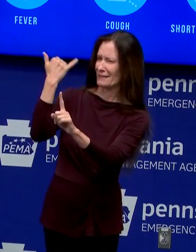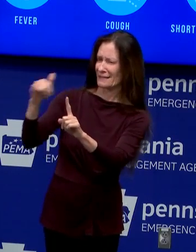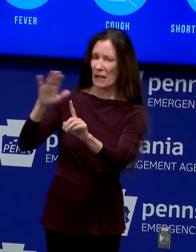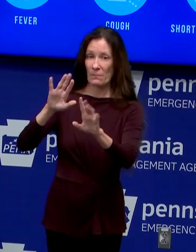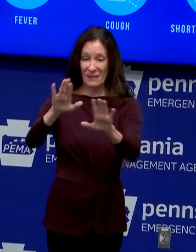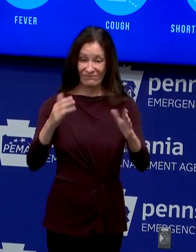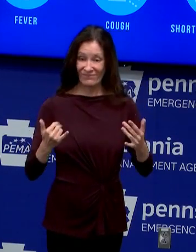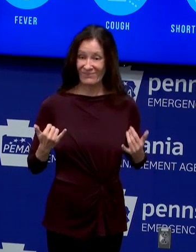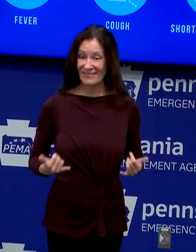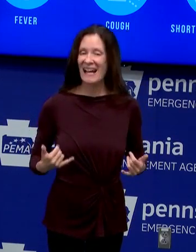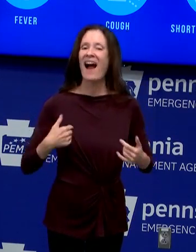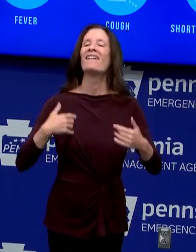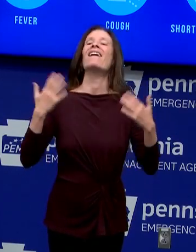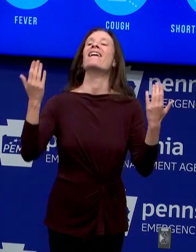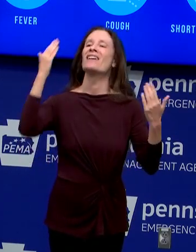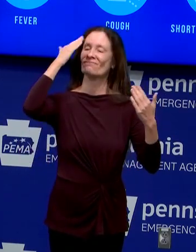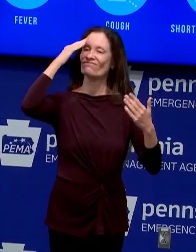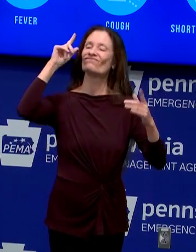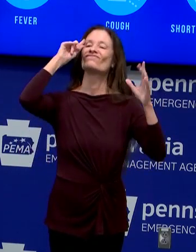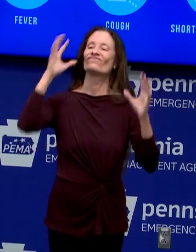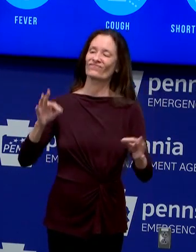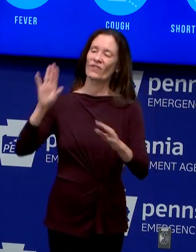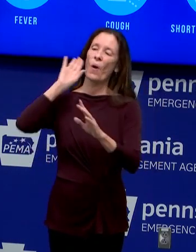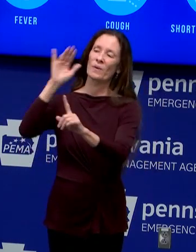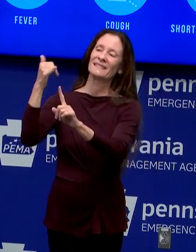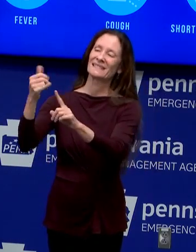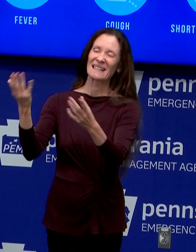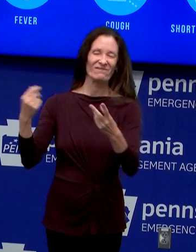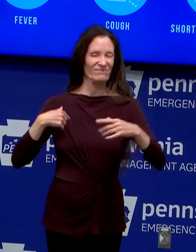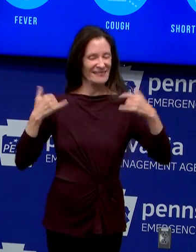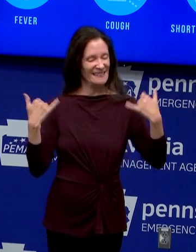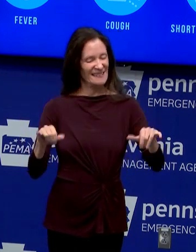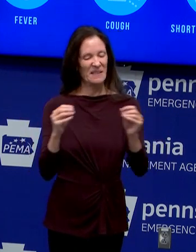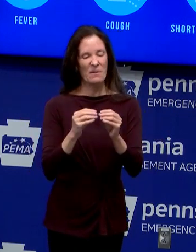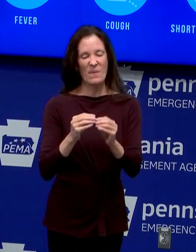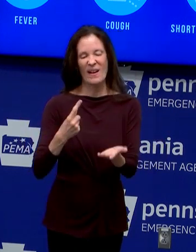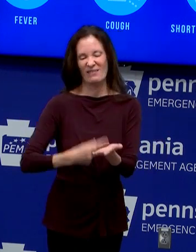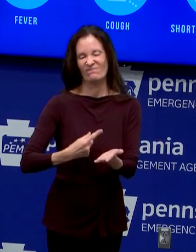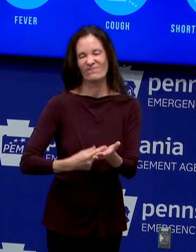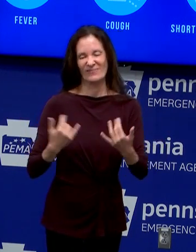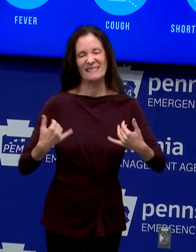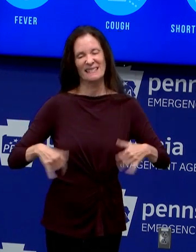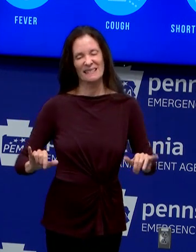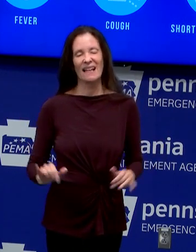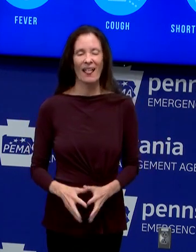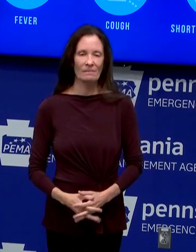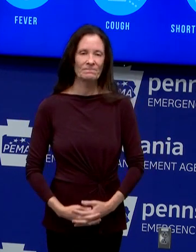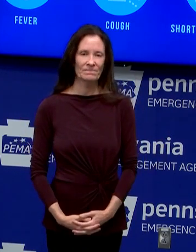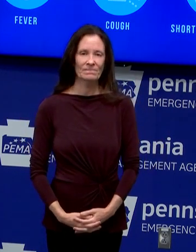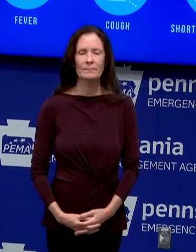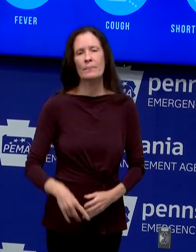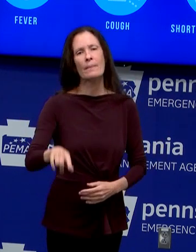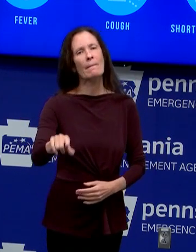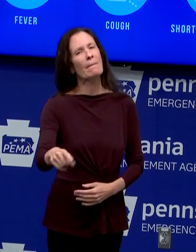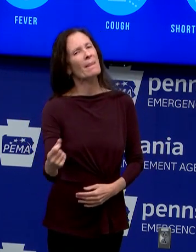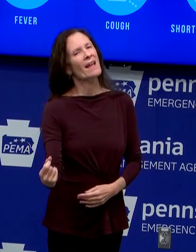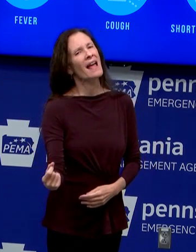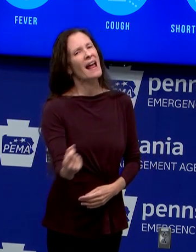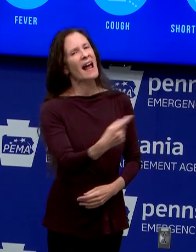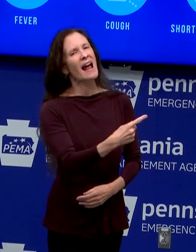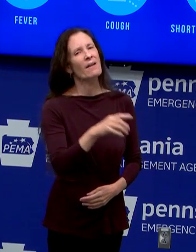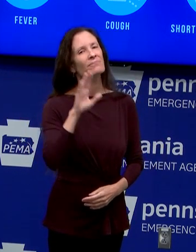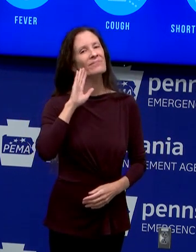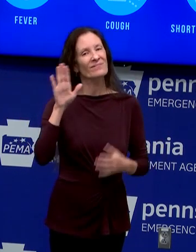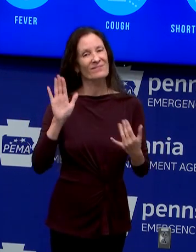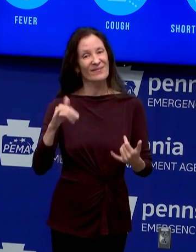those discussions. From WTAE, what advice do you have for child care centers in areas moving into the yellow phase